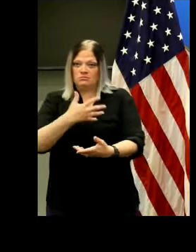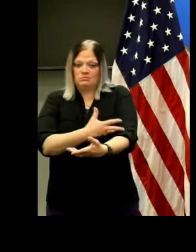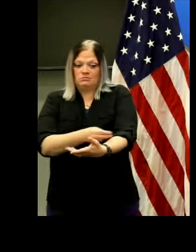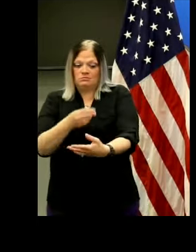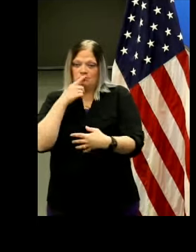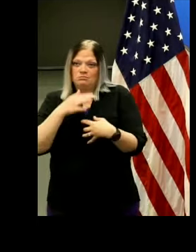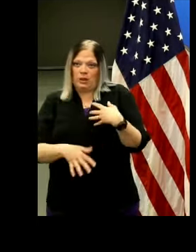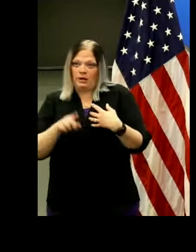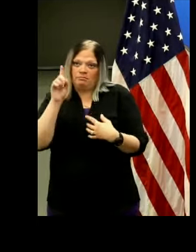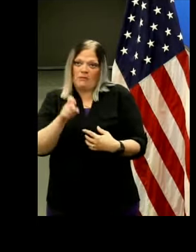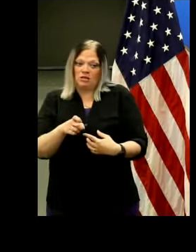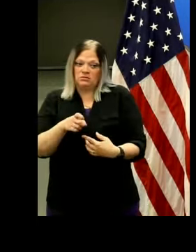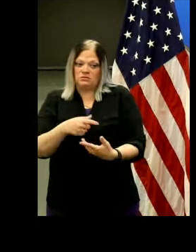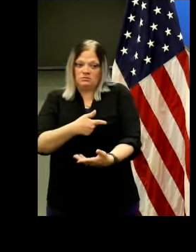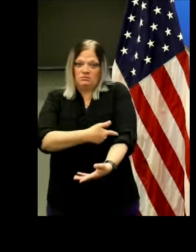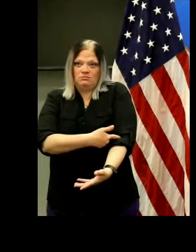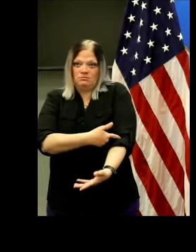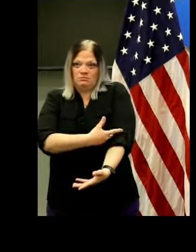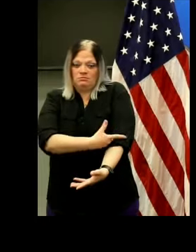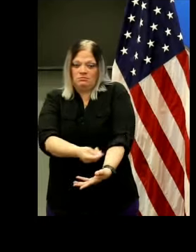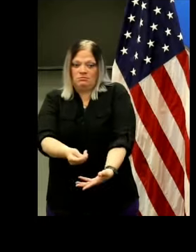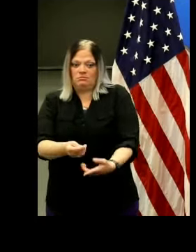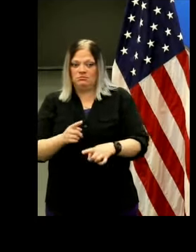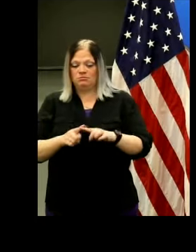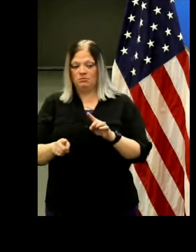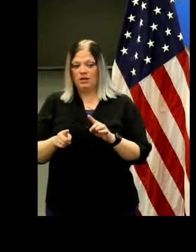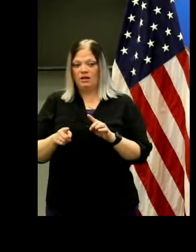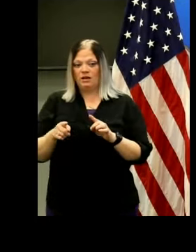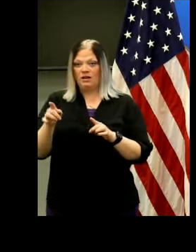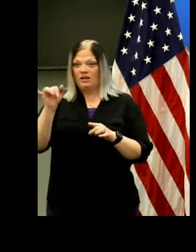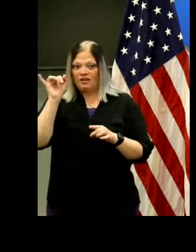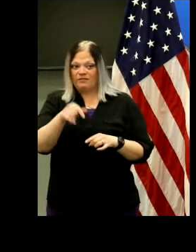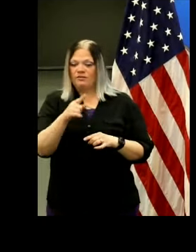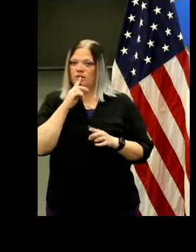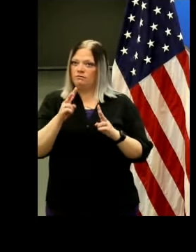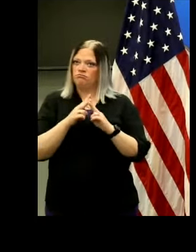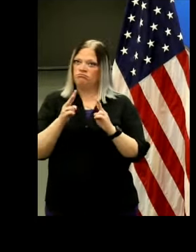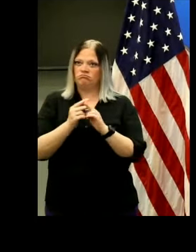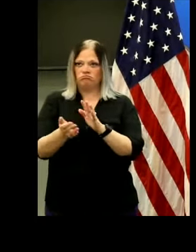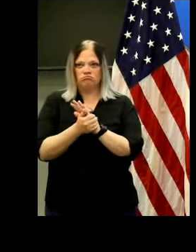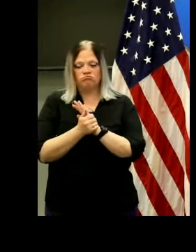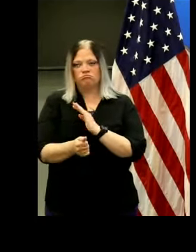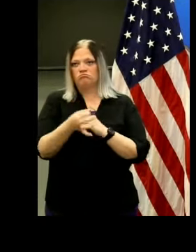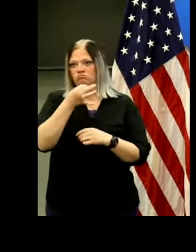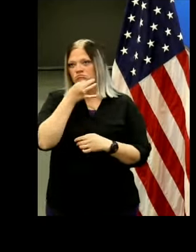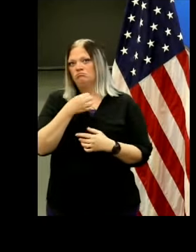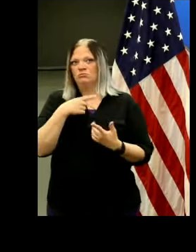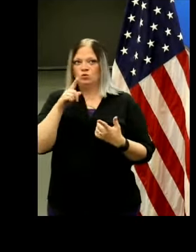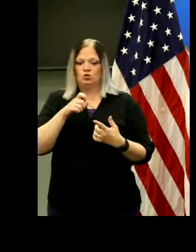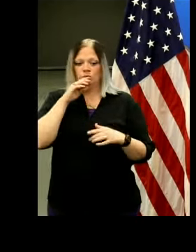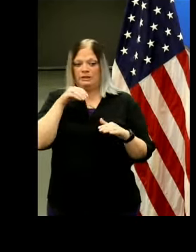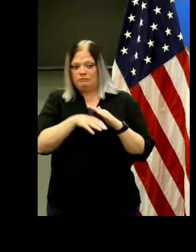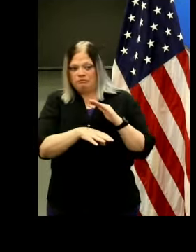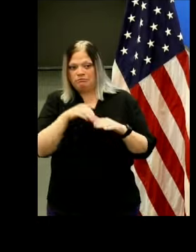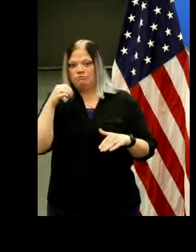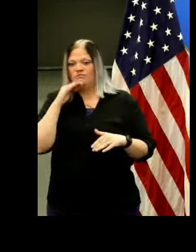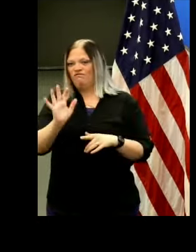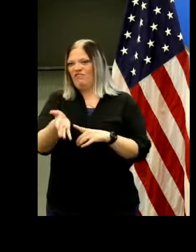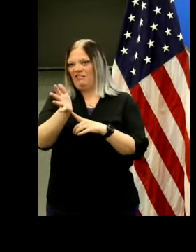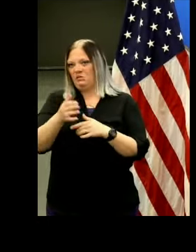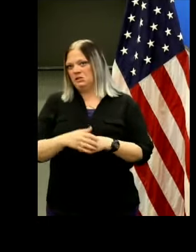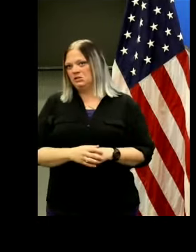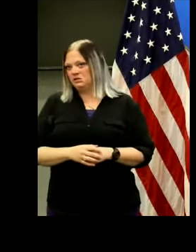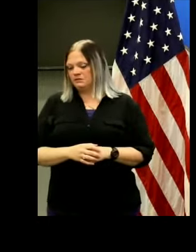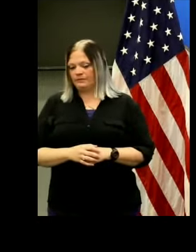are going to have to stick a needle in your arm and draw the blood, but our phlebotomists are super skilled, and you should be in and out in 5